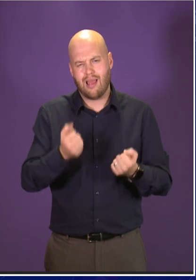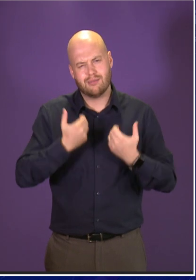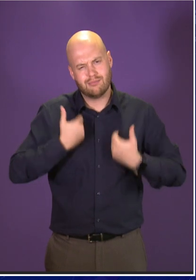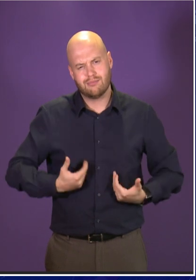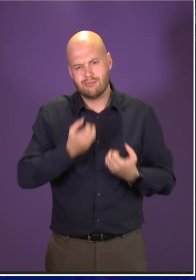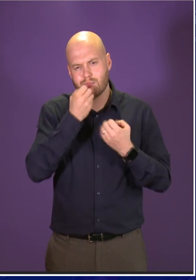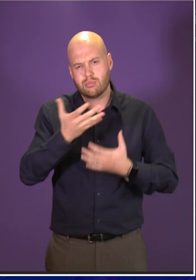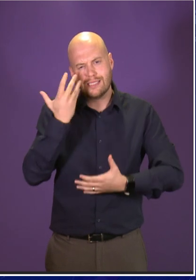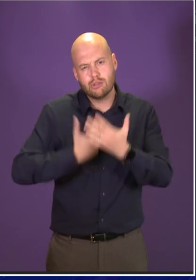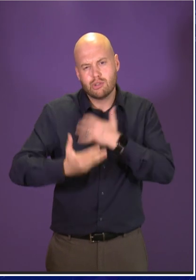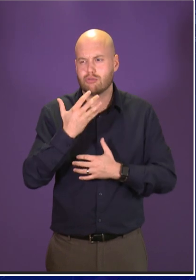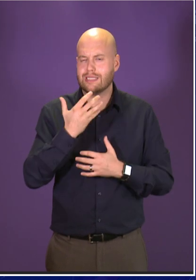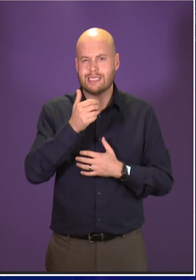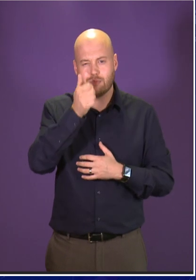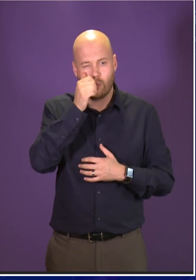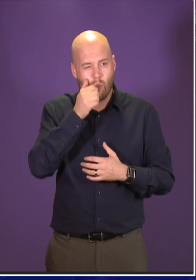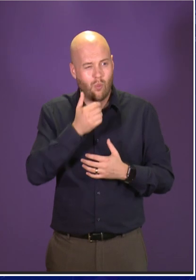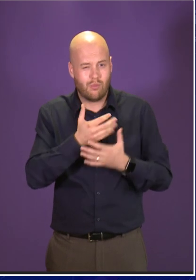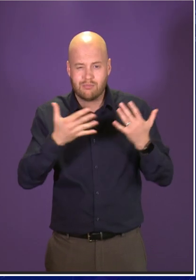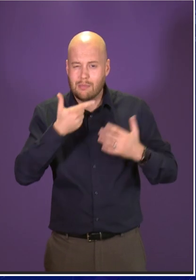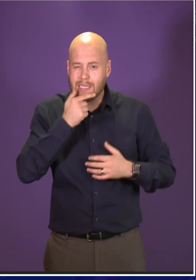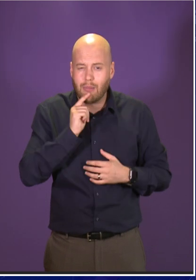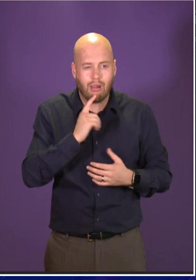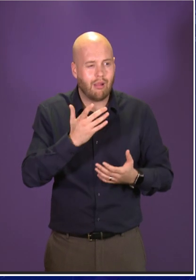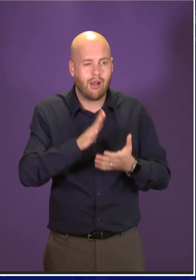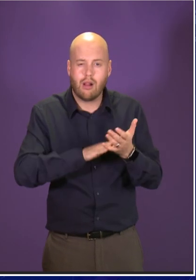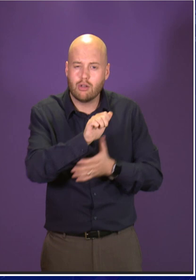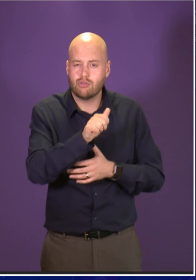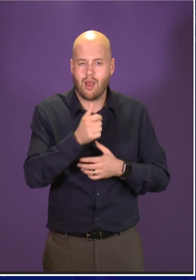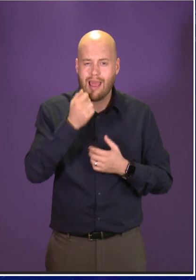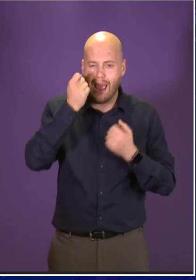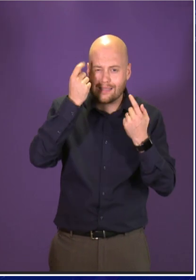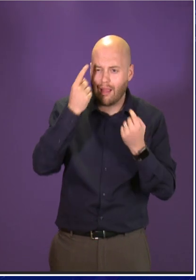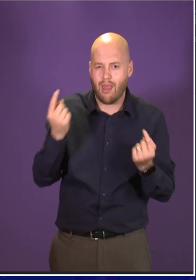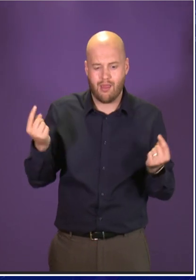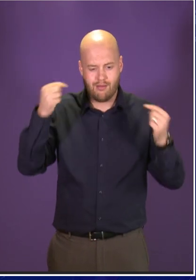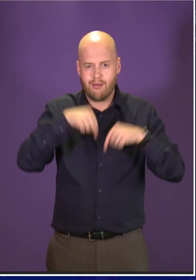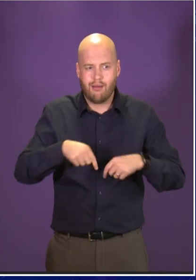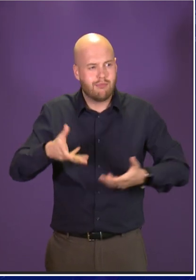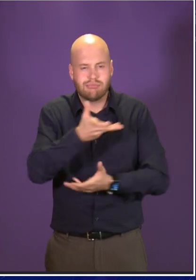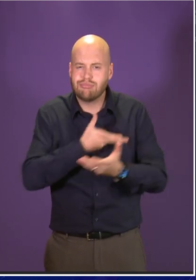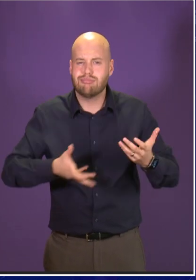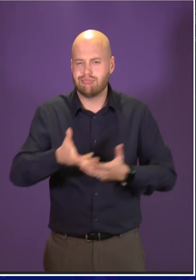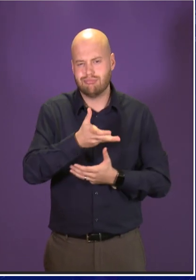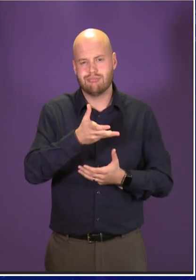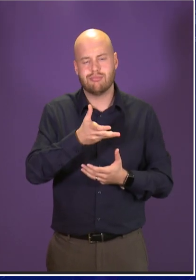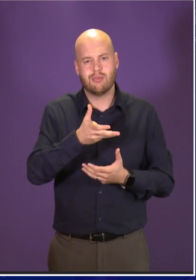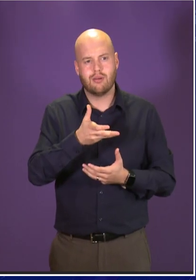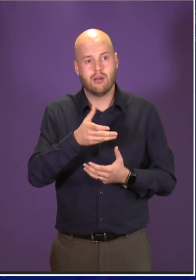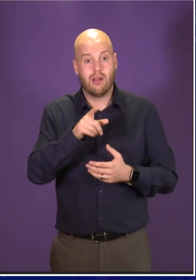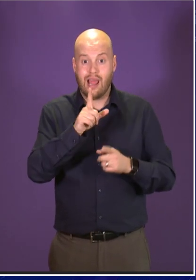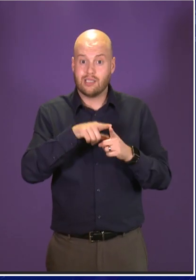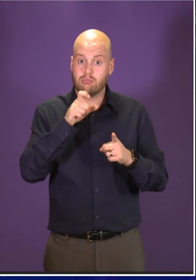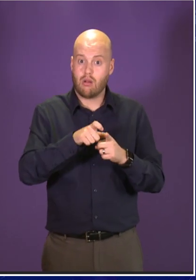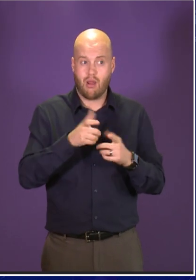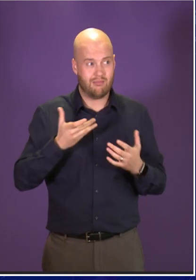coming together of people, cultures, and ideas from around the world. It is as open to the world now as it